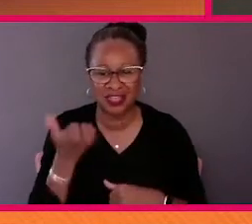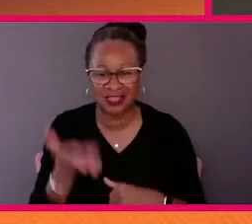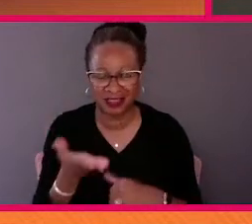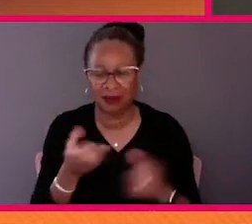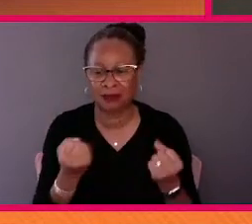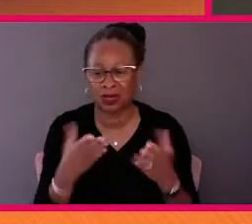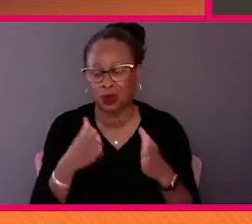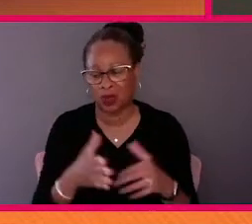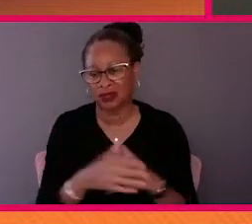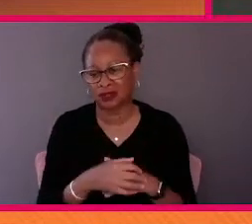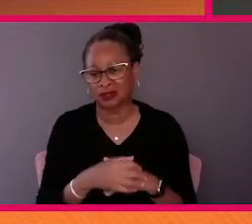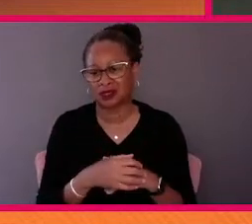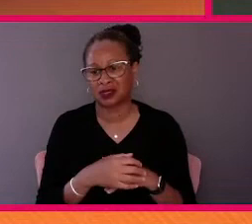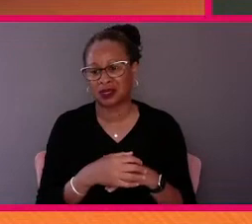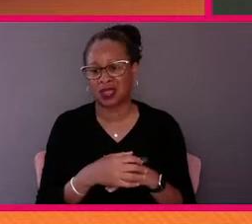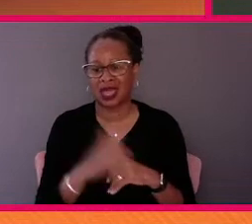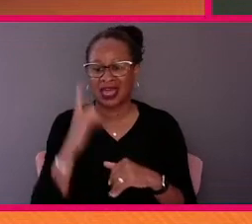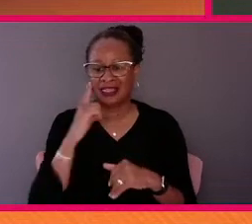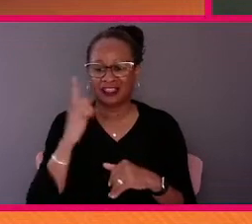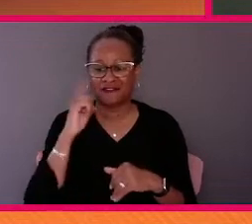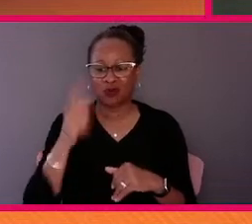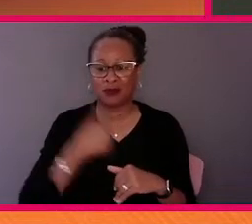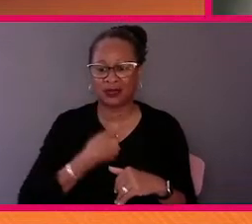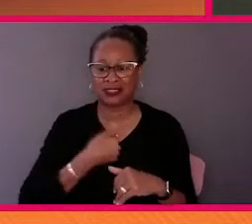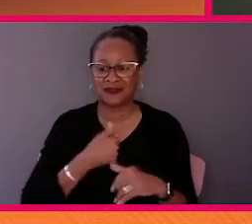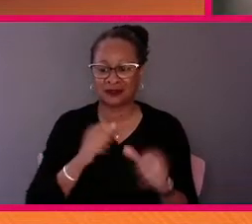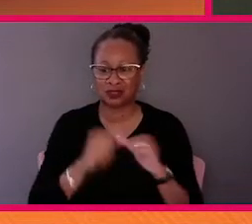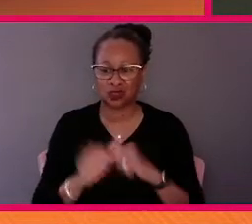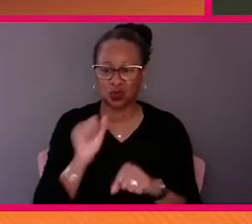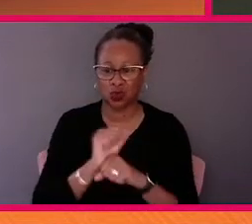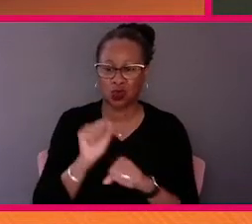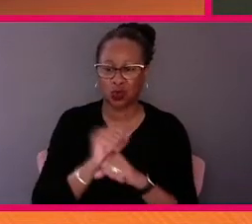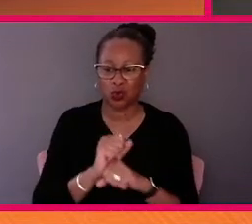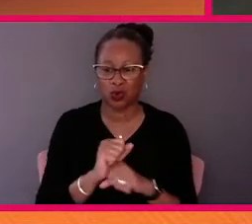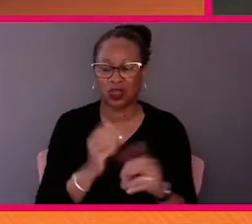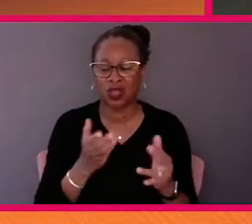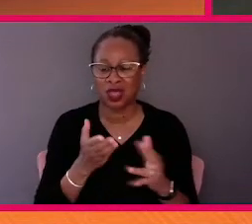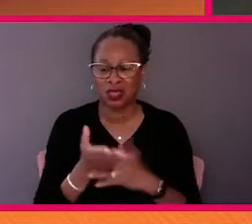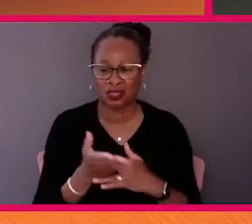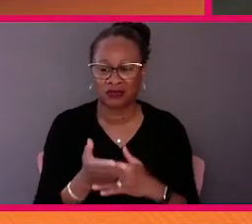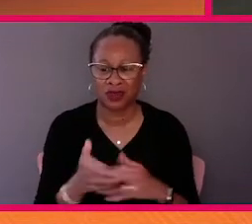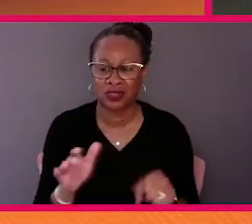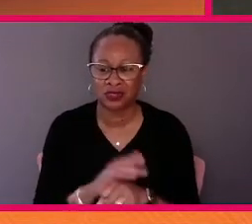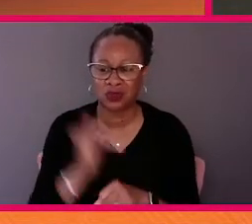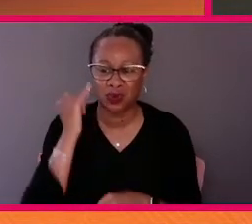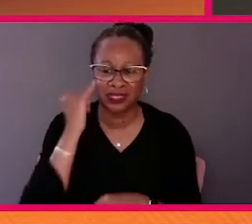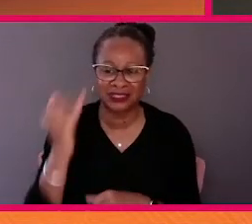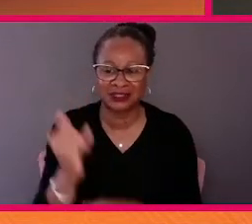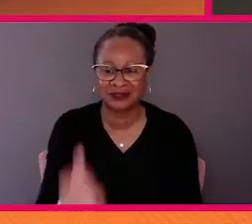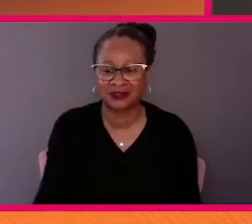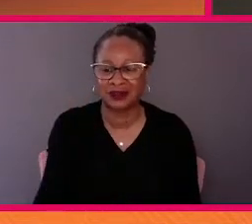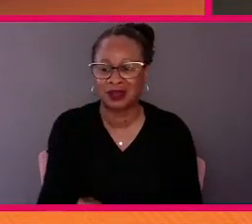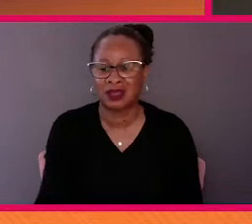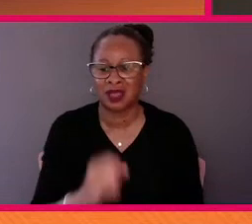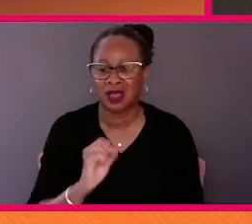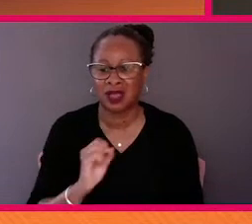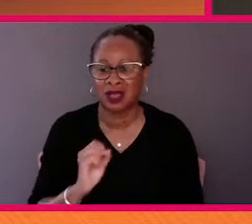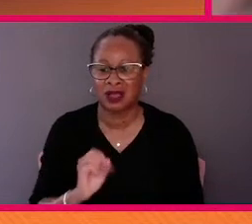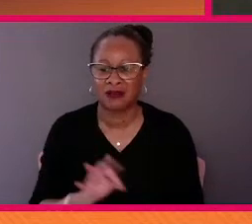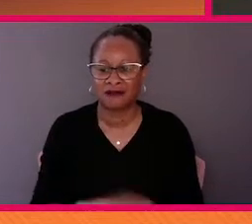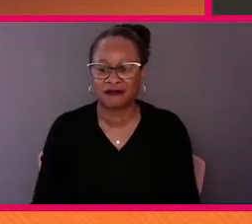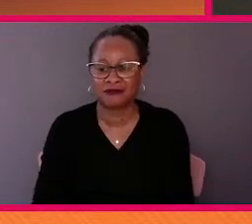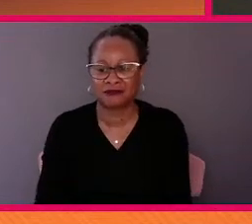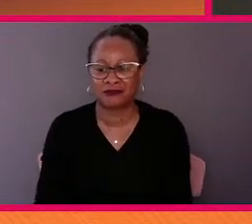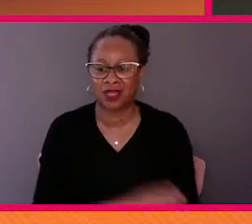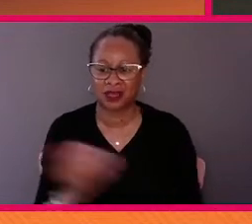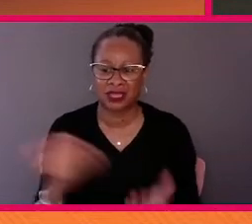I think for me, I'm still working through this whole idea of, again,